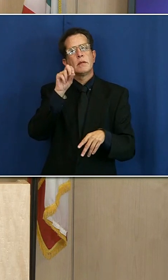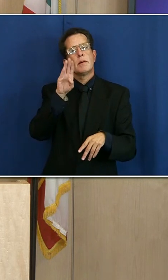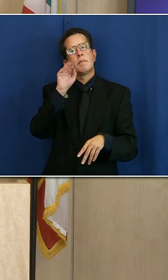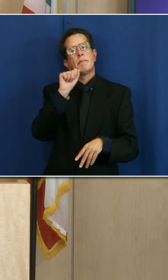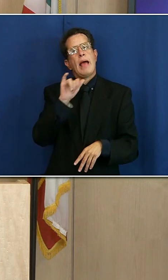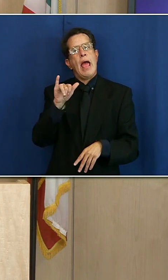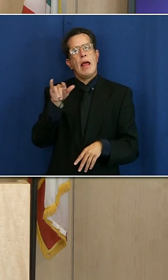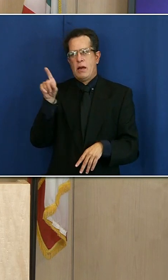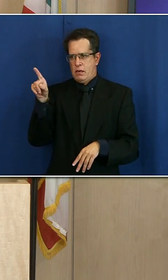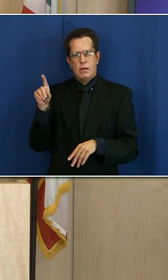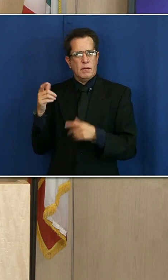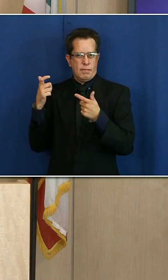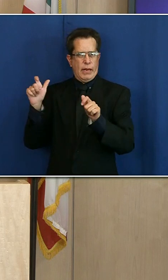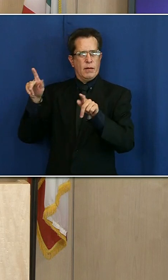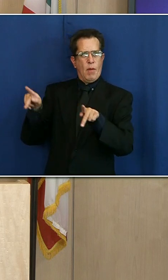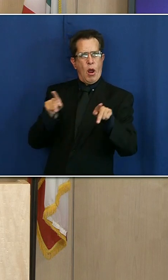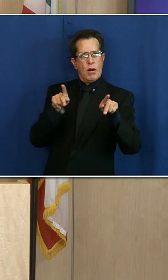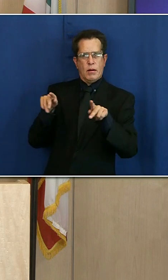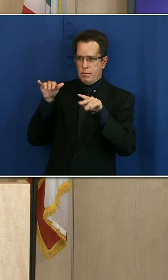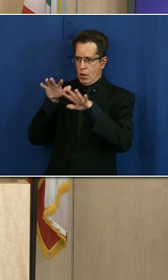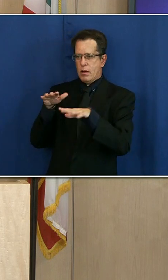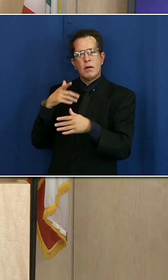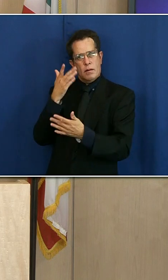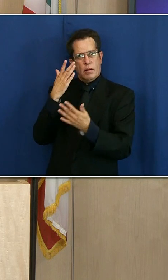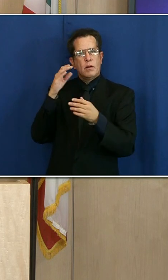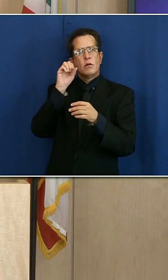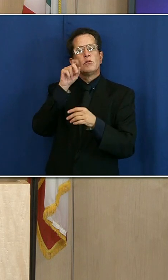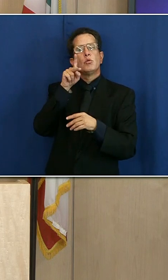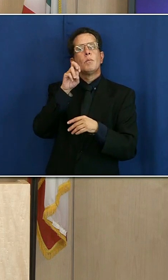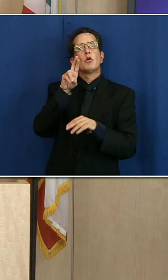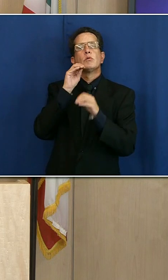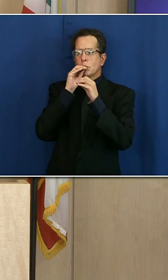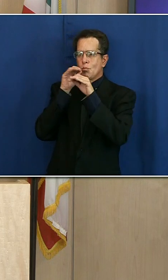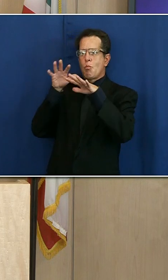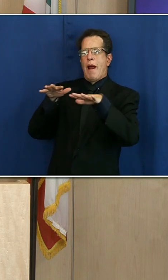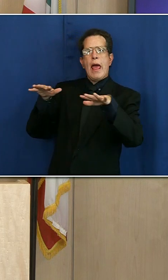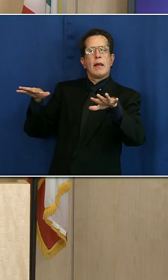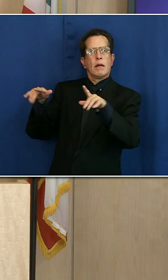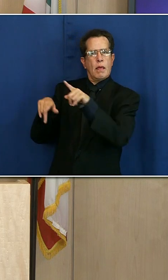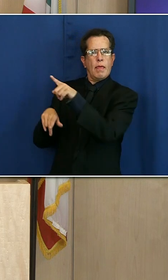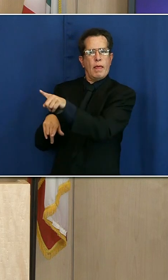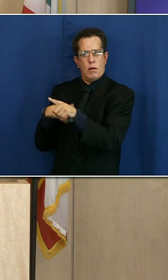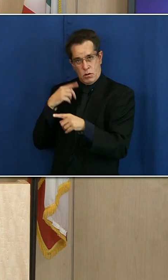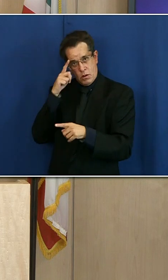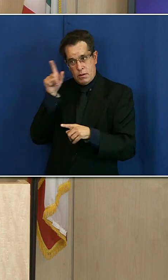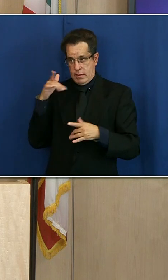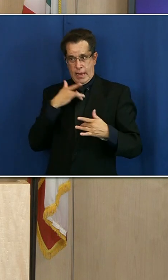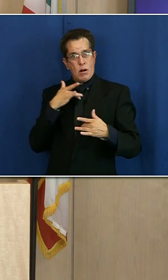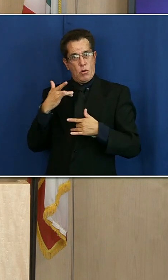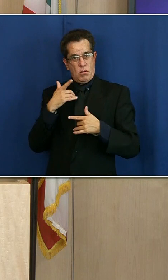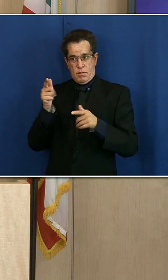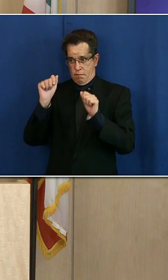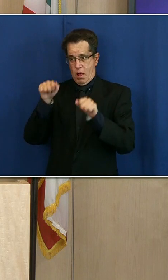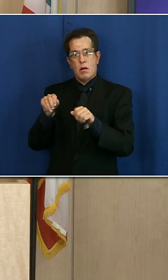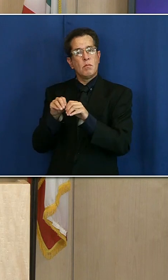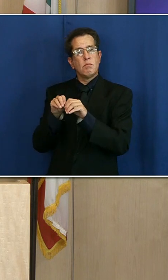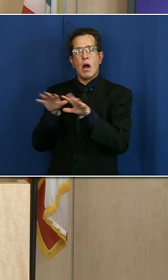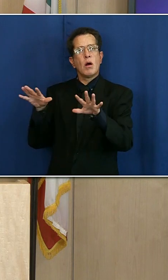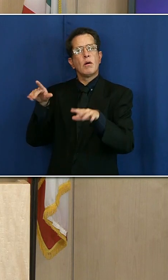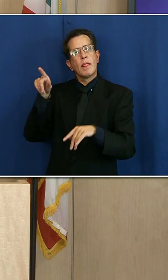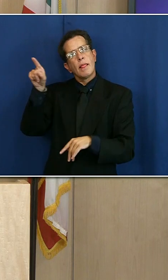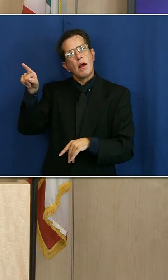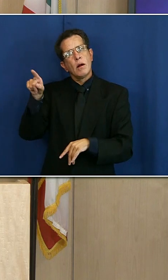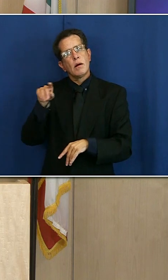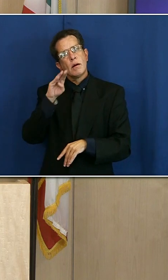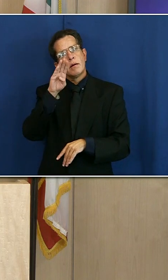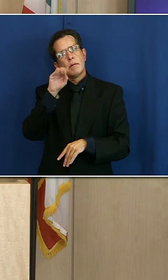are already worried about these types of super spreader events. How worried is the county that the parties could contribute to a new spike in cases? And can you